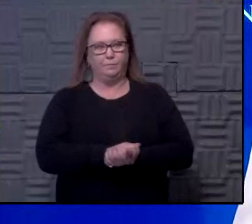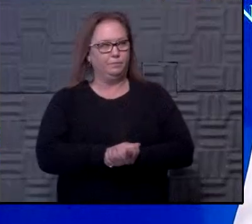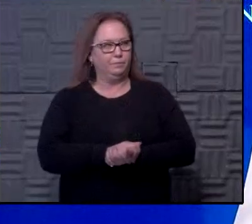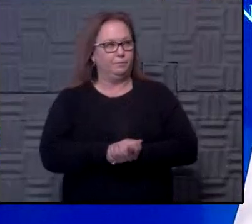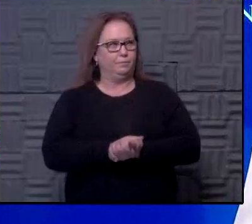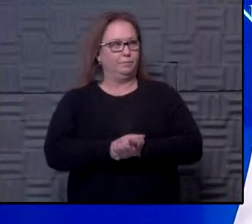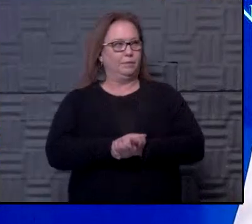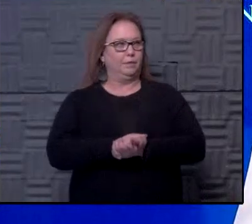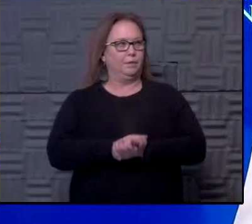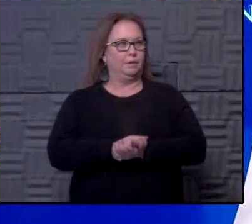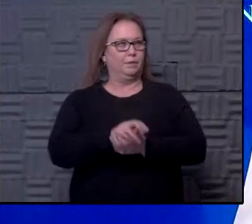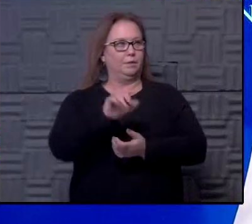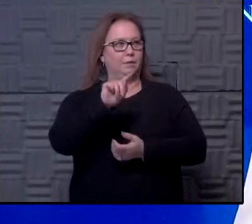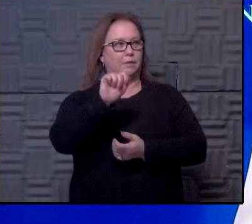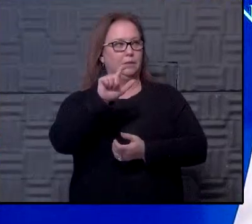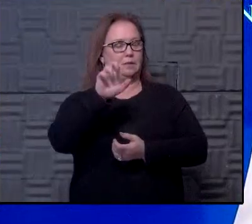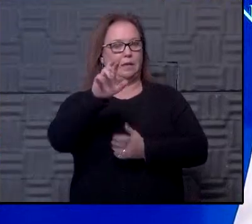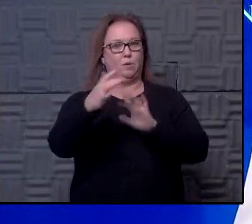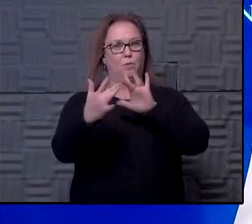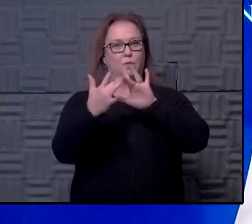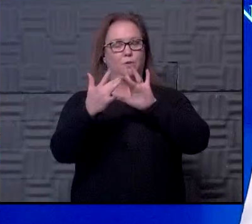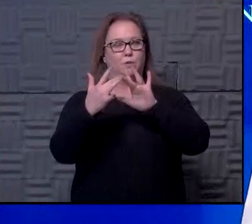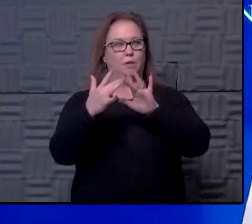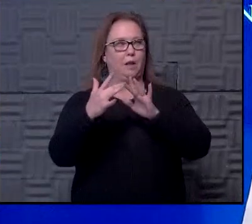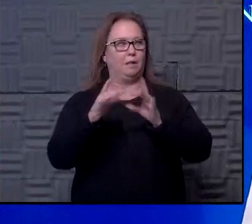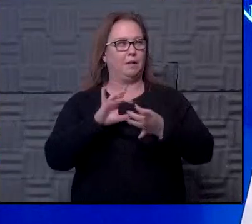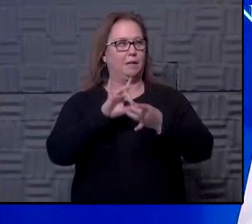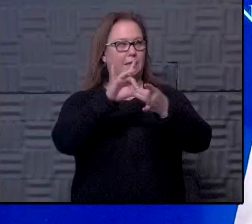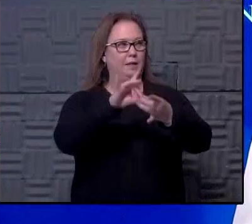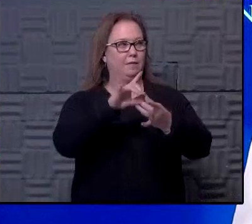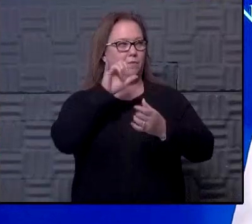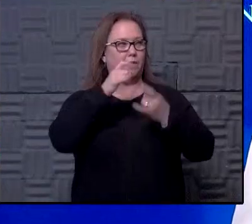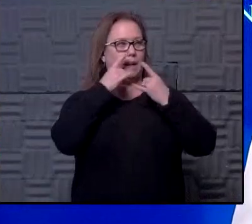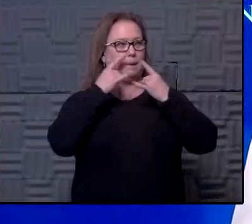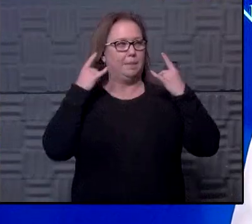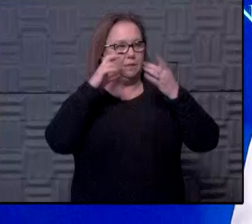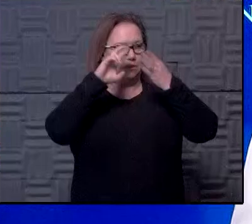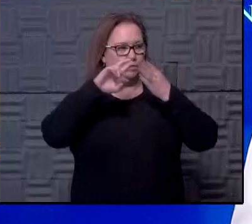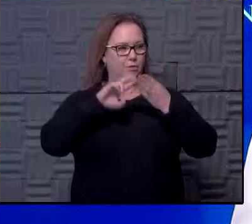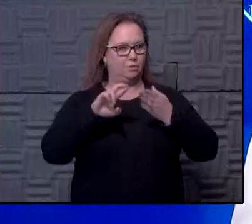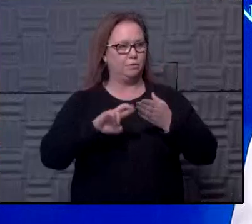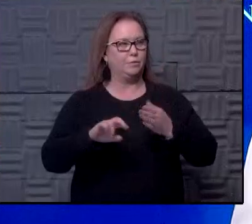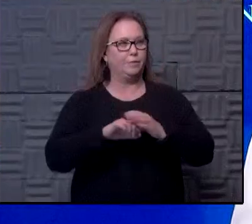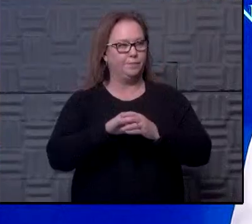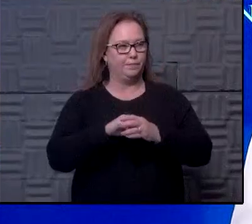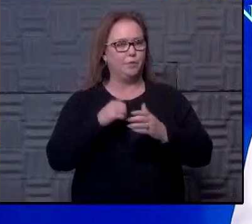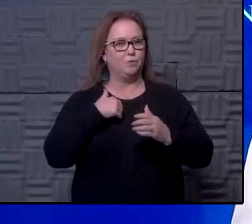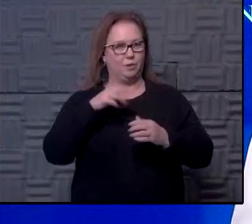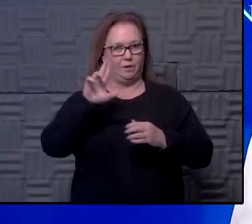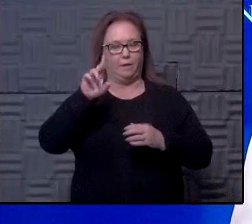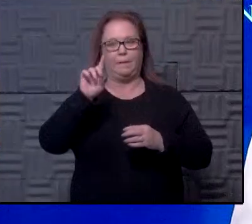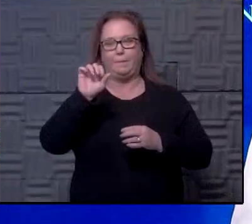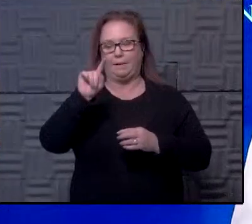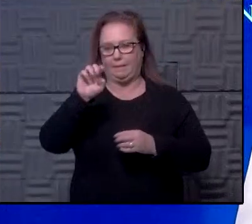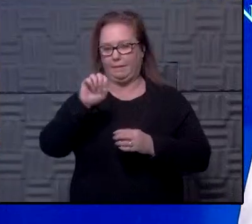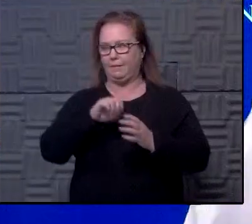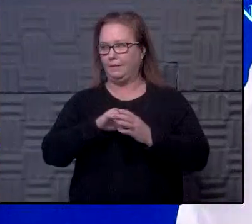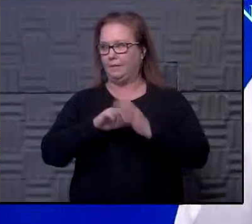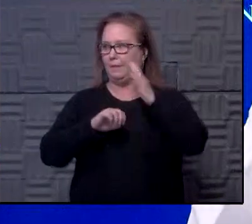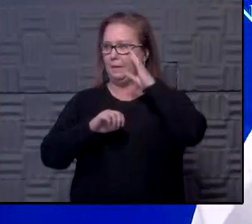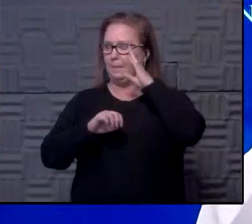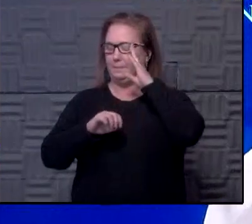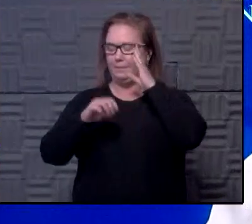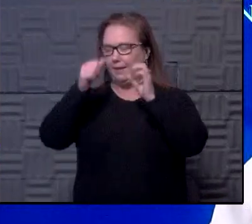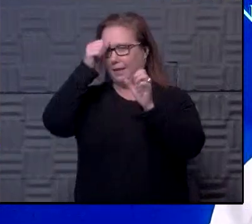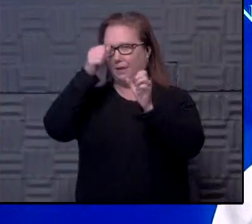And if Taylor wants to reach out to me, I'll help connect him for that mask research. Yep. Mm-hmm. She did have an update. So She did have an update. I don't